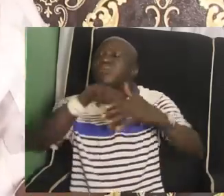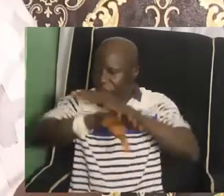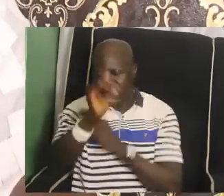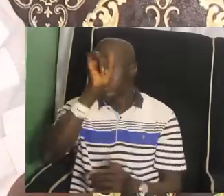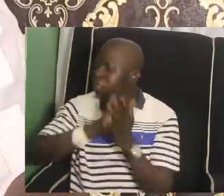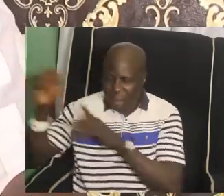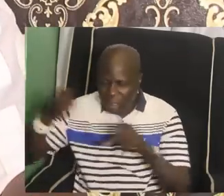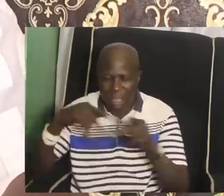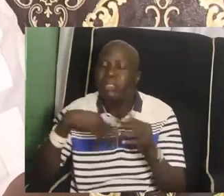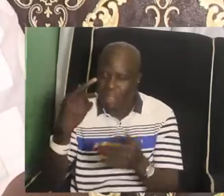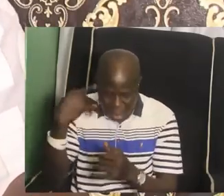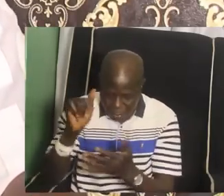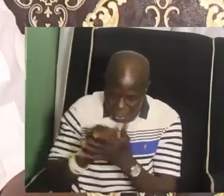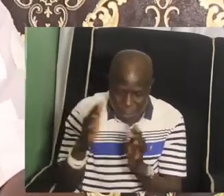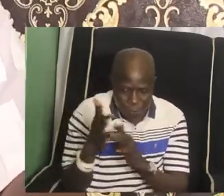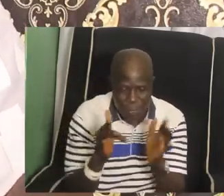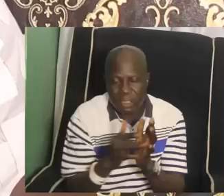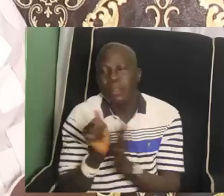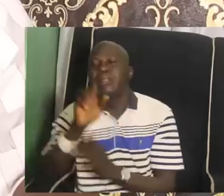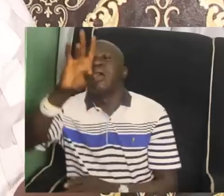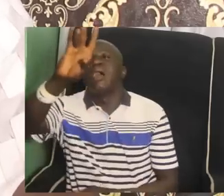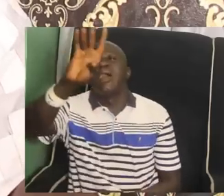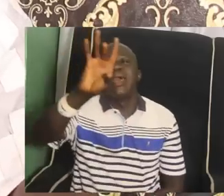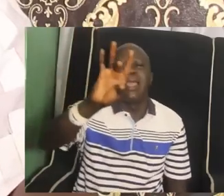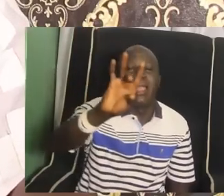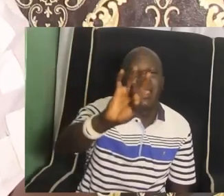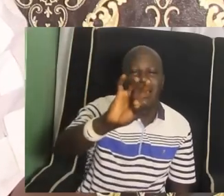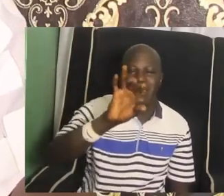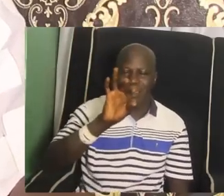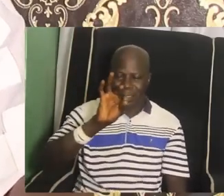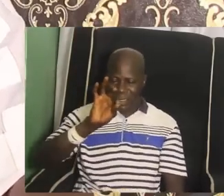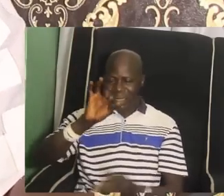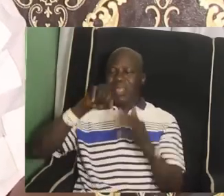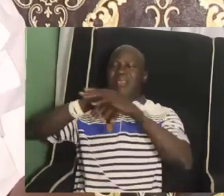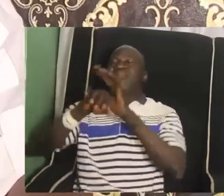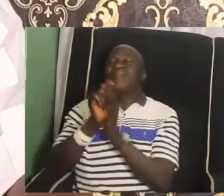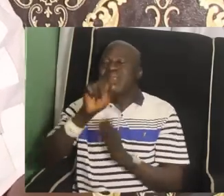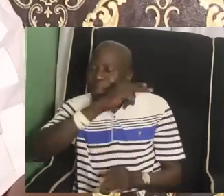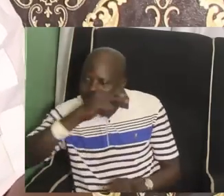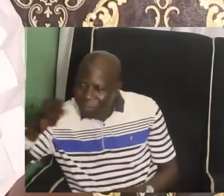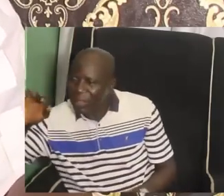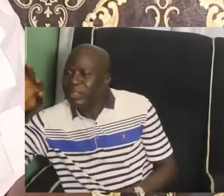Let's look at the book of Psalm 89. Or read that video. I said 20.